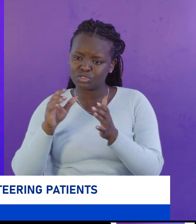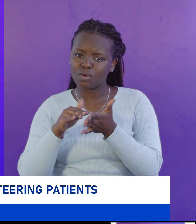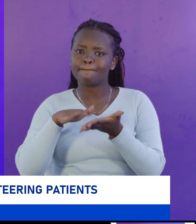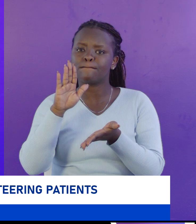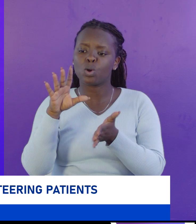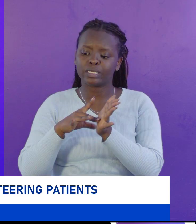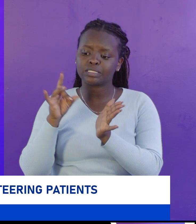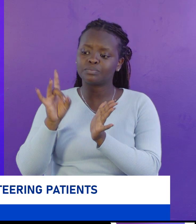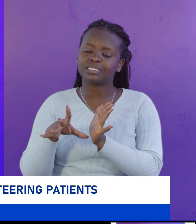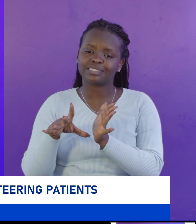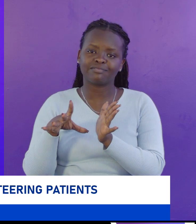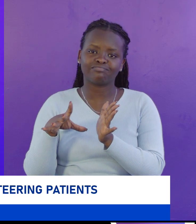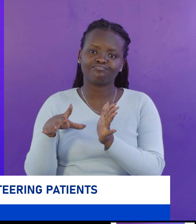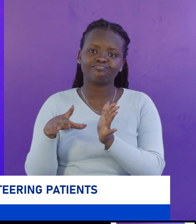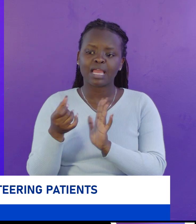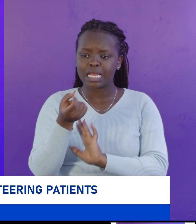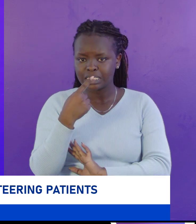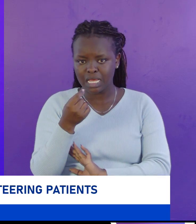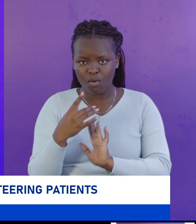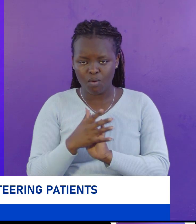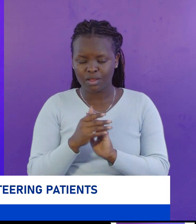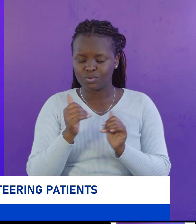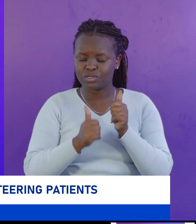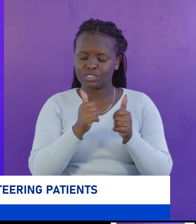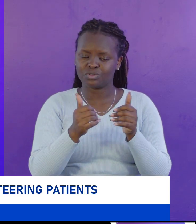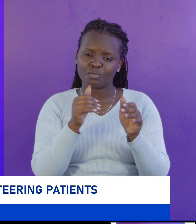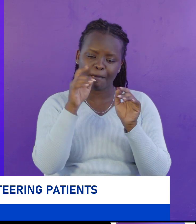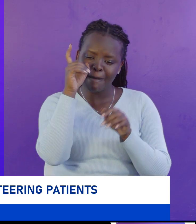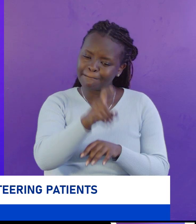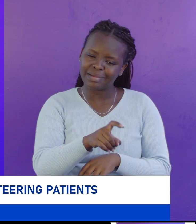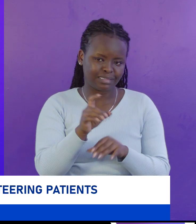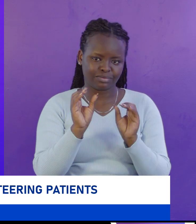private clinics, which may not be necessary.